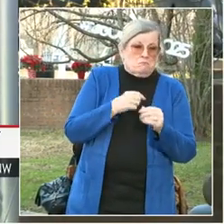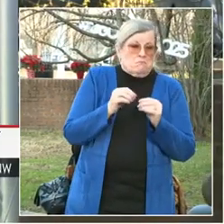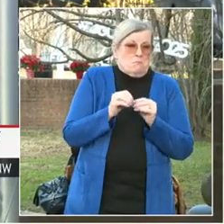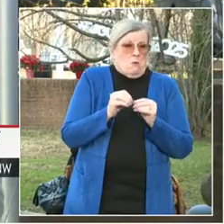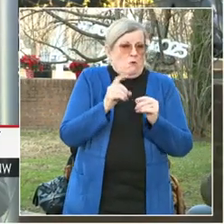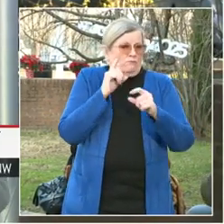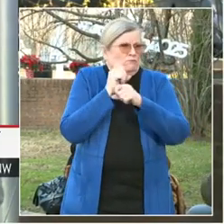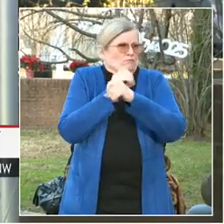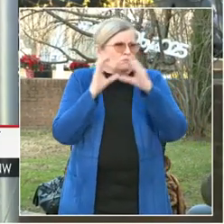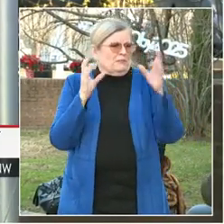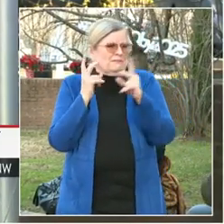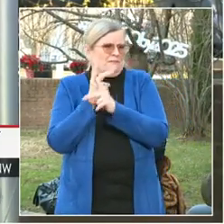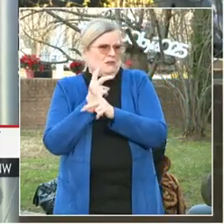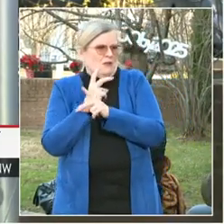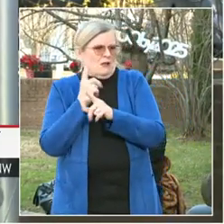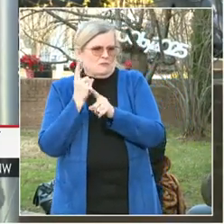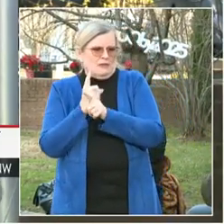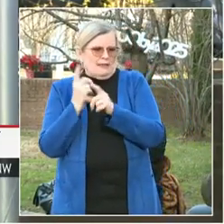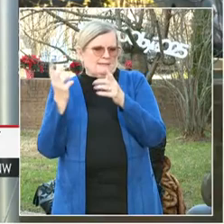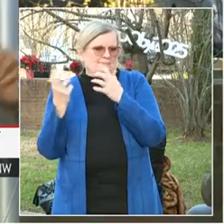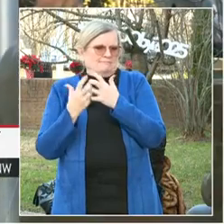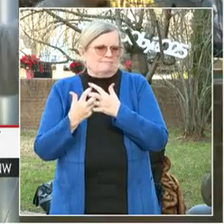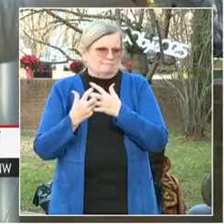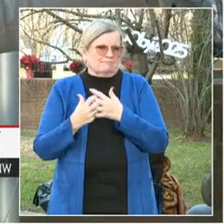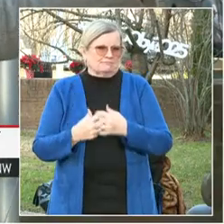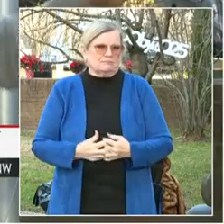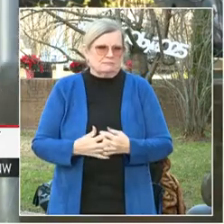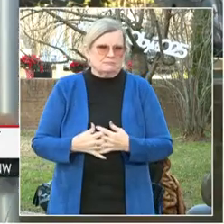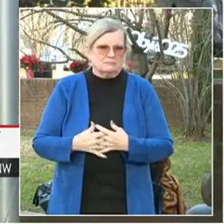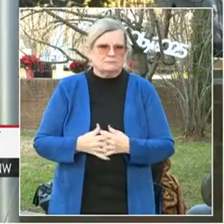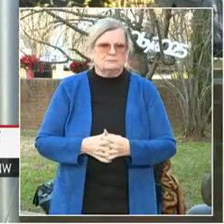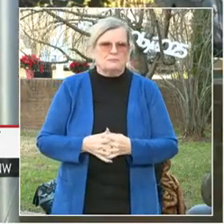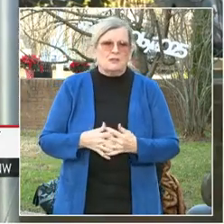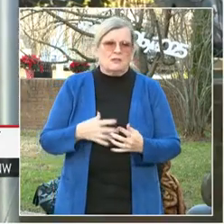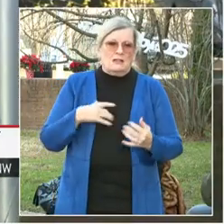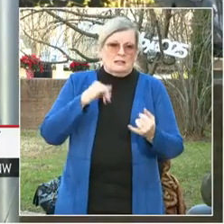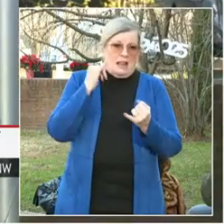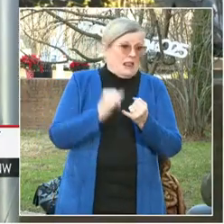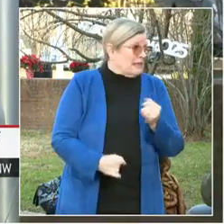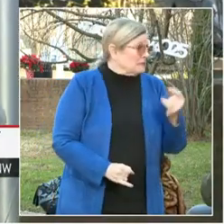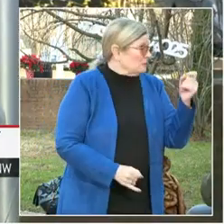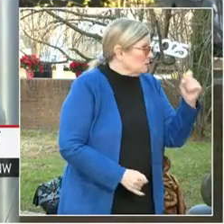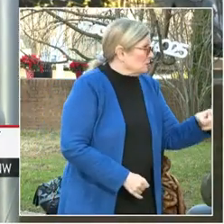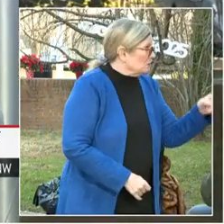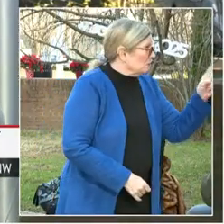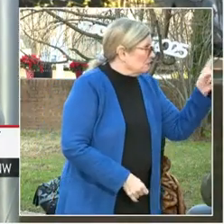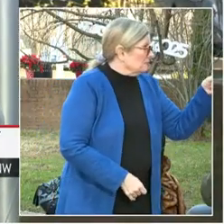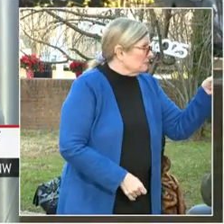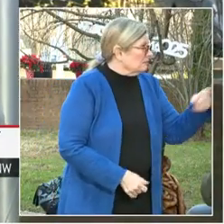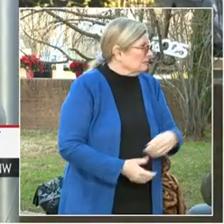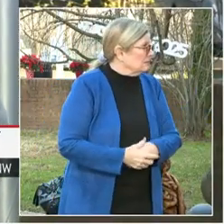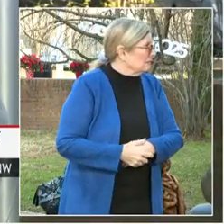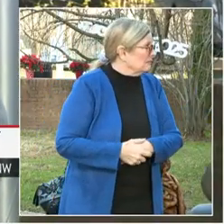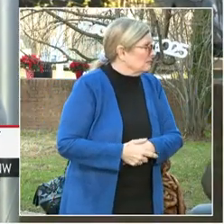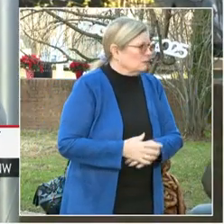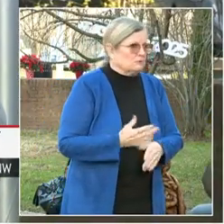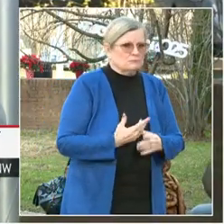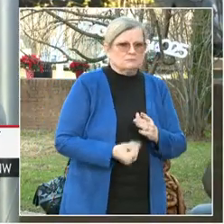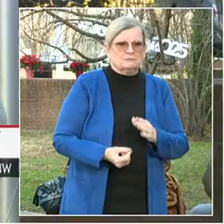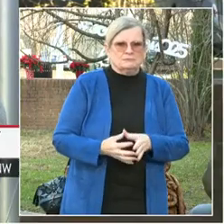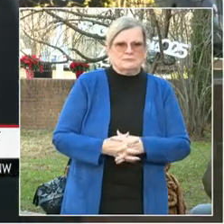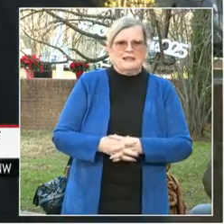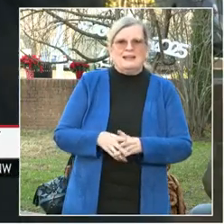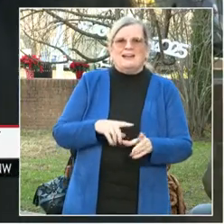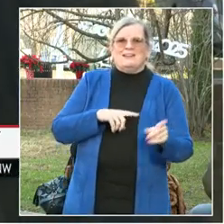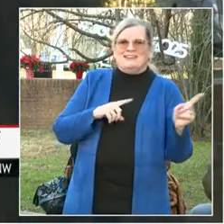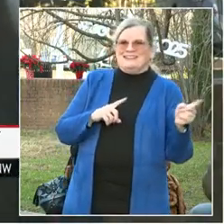you? Okay. I'm going to sneak you in, and then this is the last question. Okay. It's just a plea. Okay.